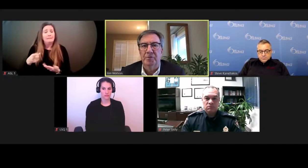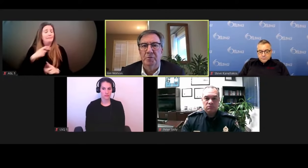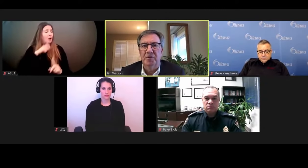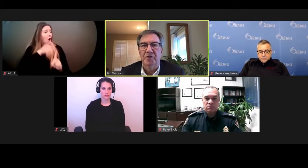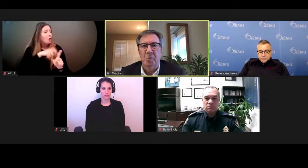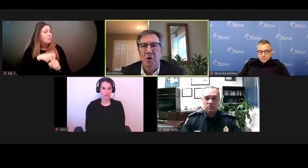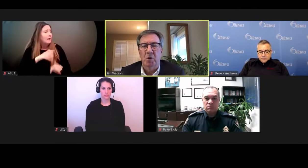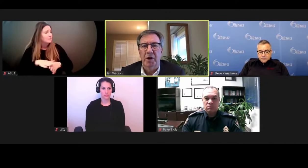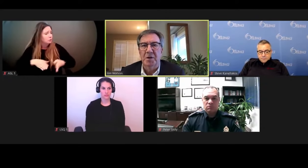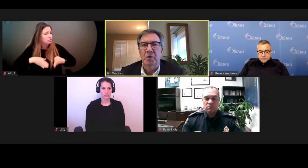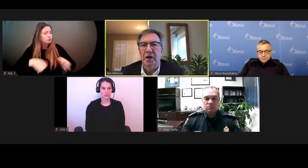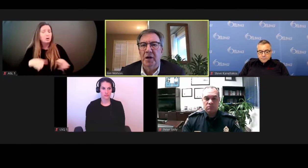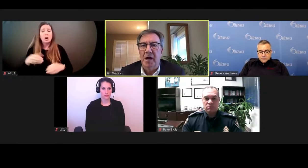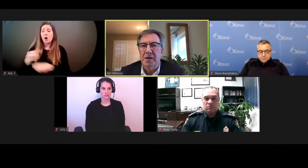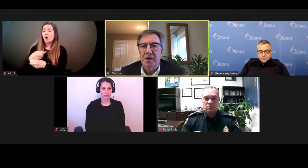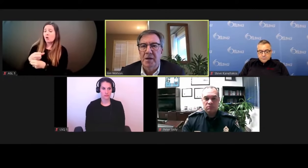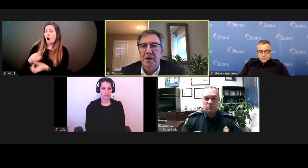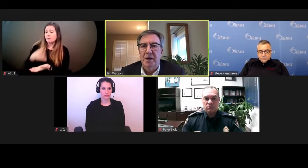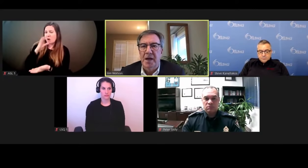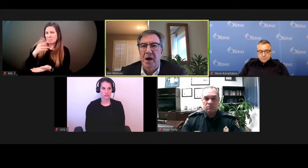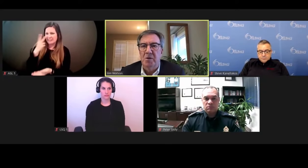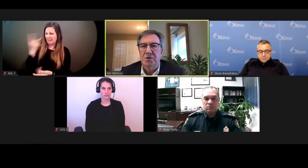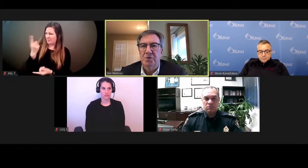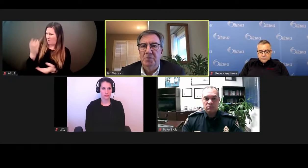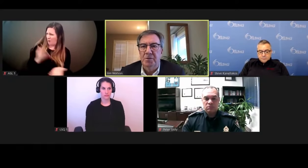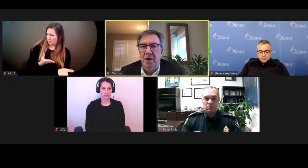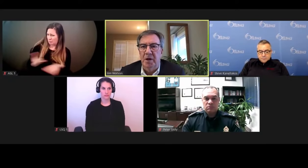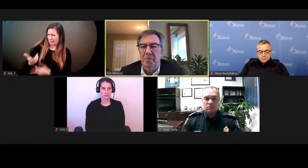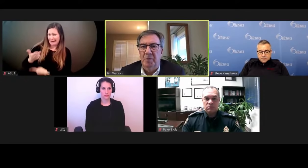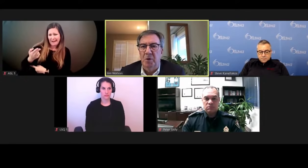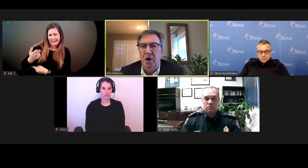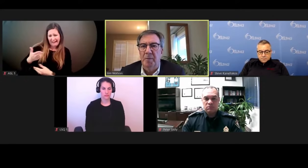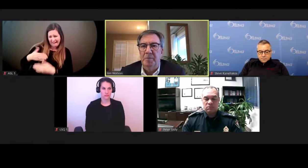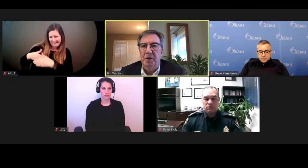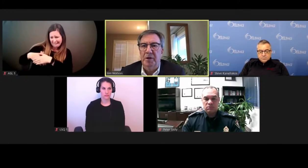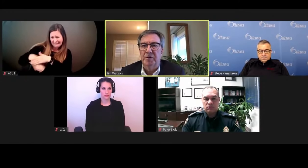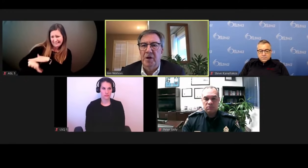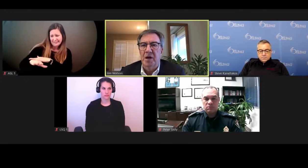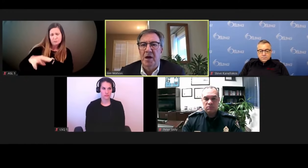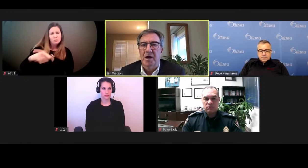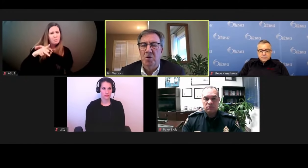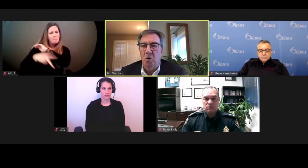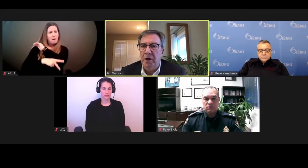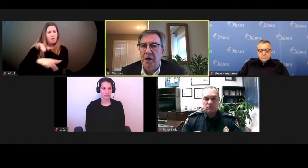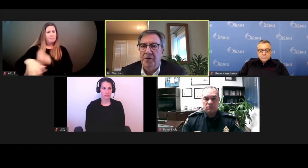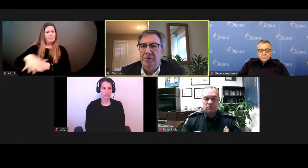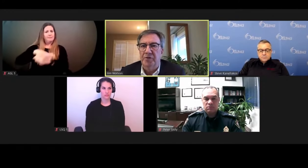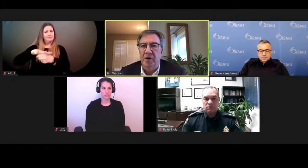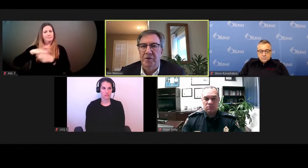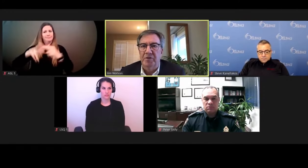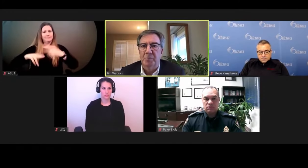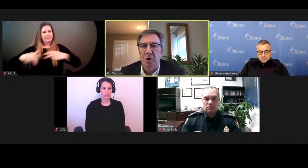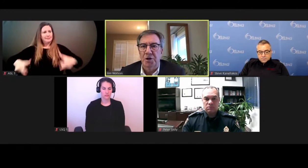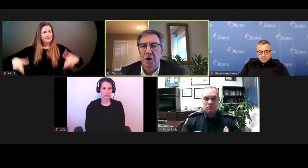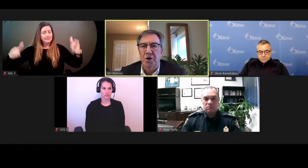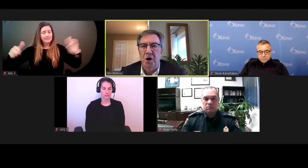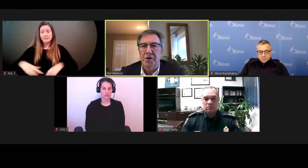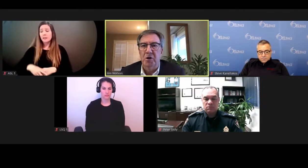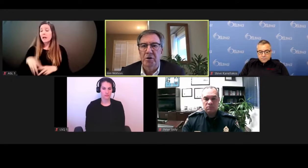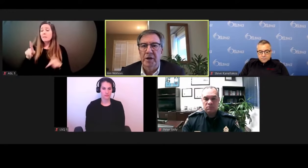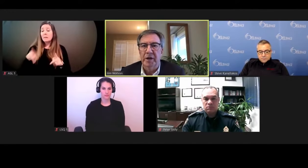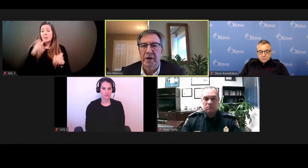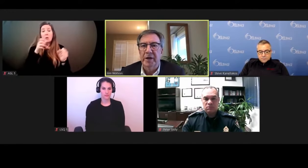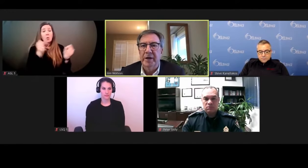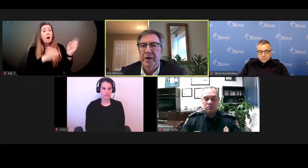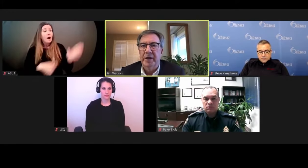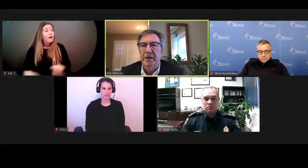shops. We see someone wanting to bring a gun down to the parliament buildings. The organizers of this march are not